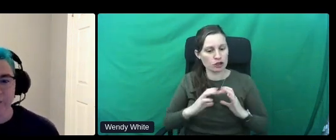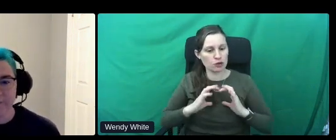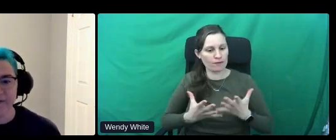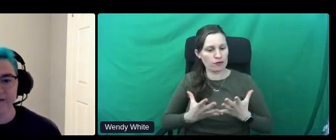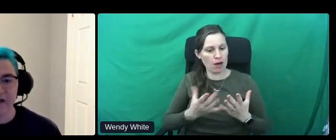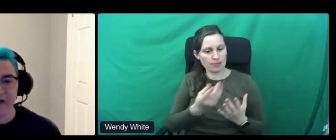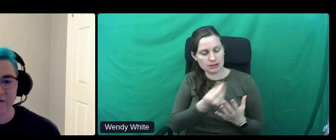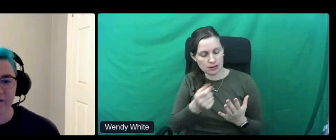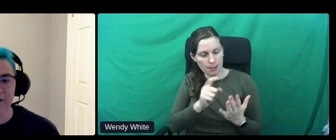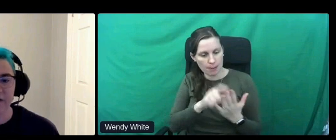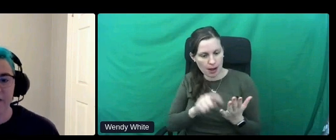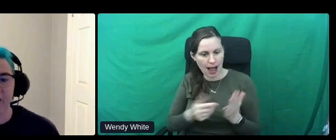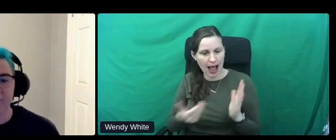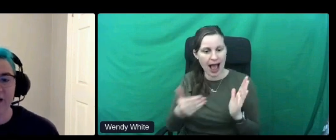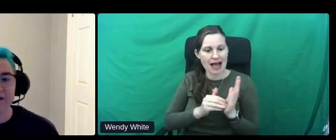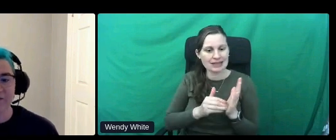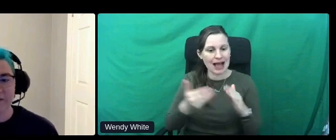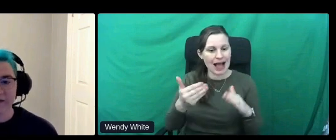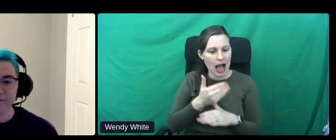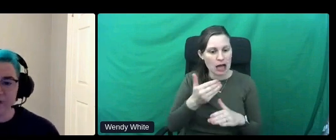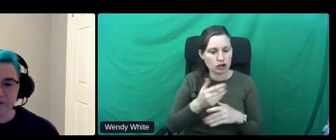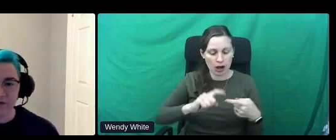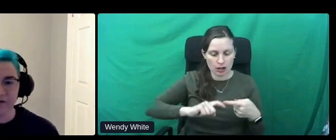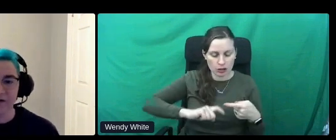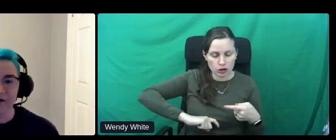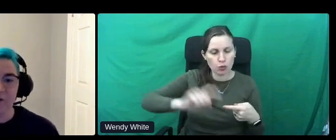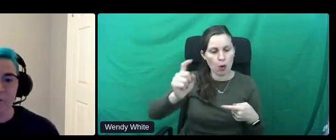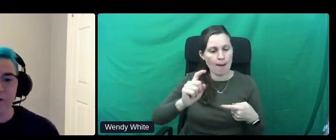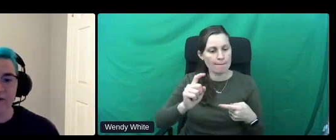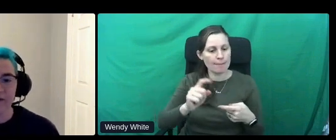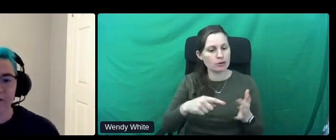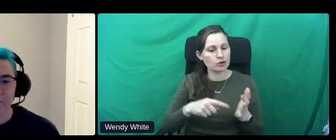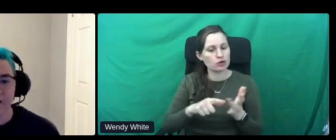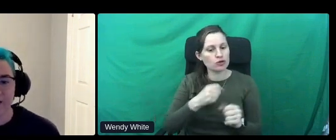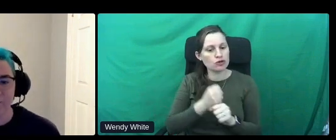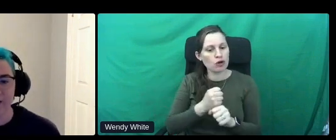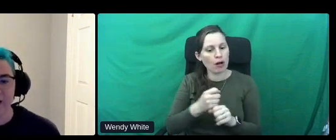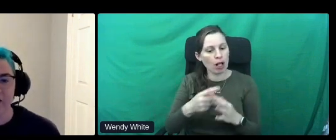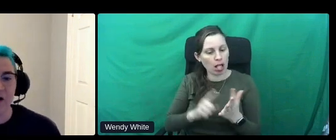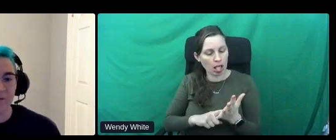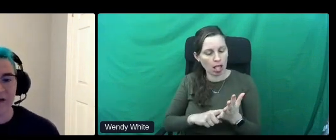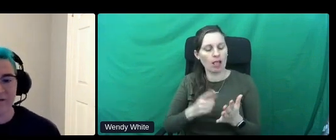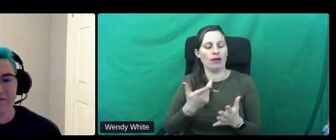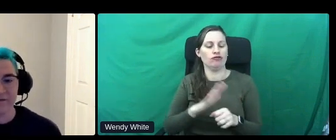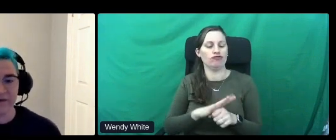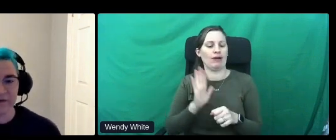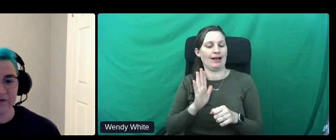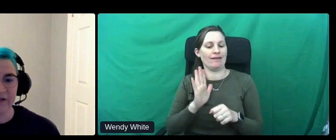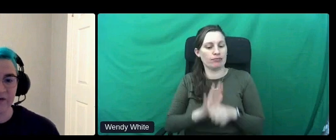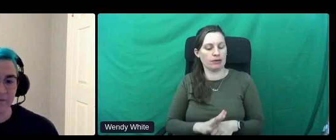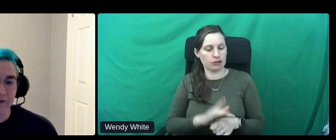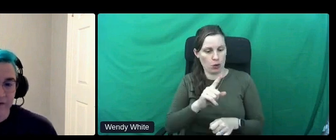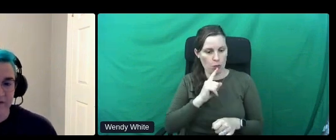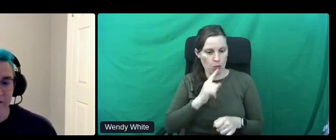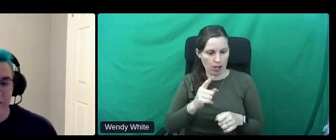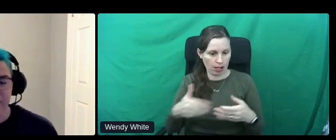like swipes and toggles began to relieve pressure when then combined with adding automated features like traversal assist,